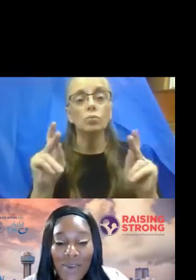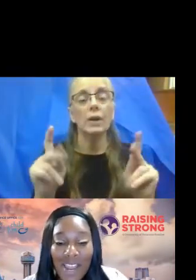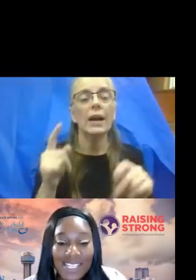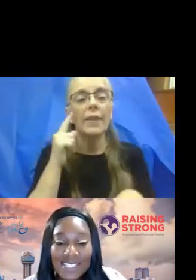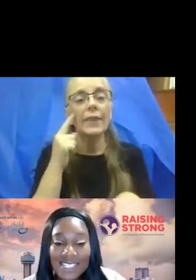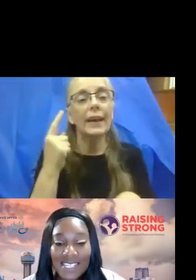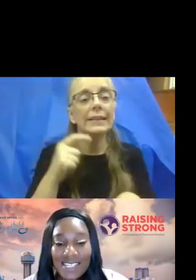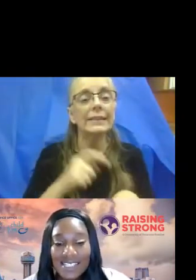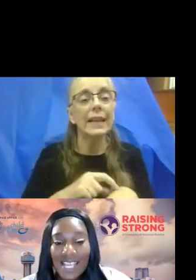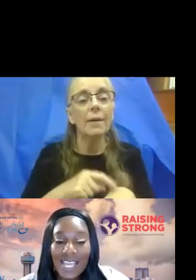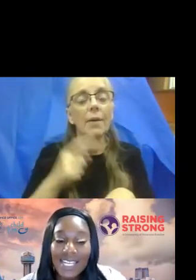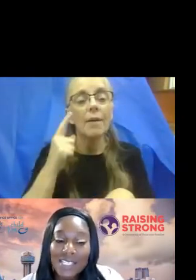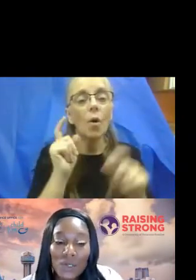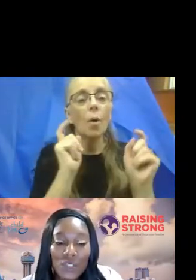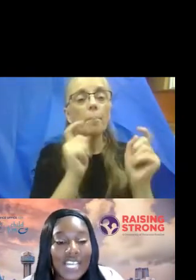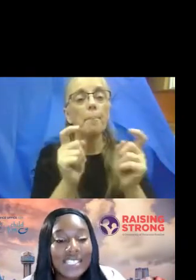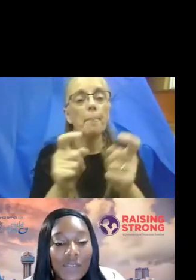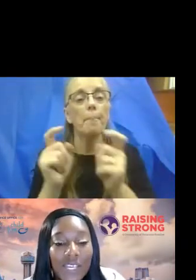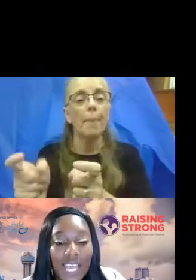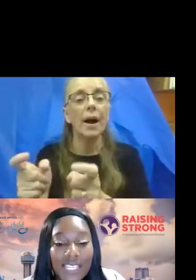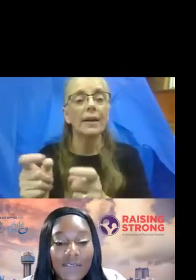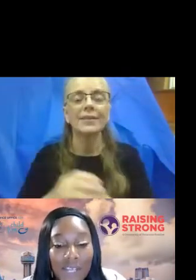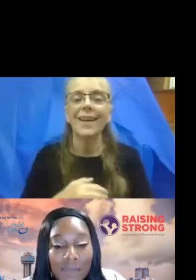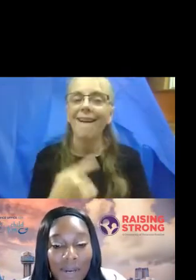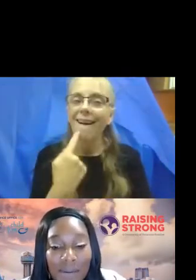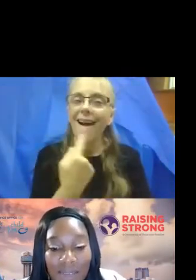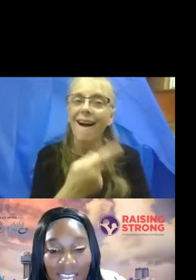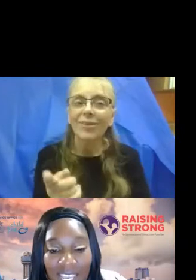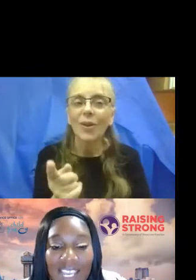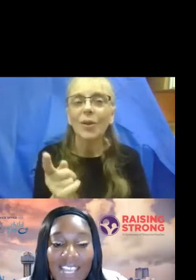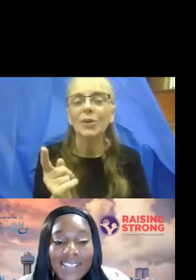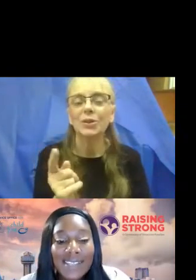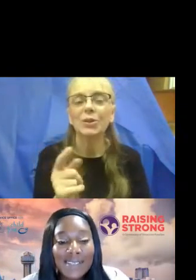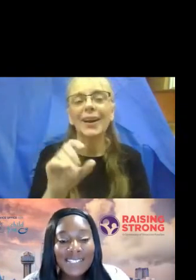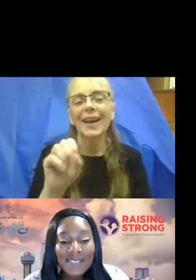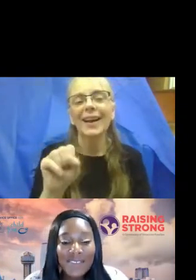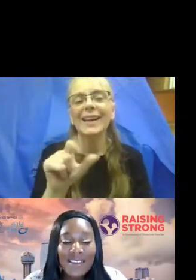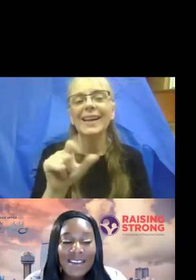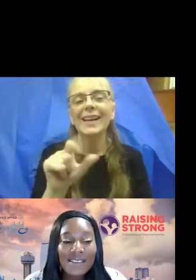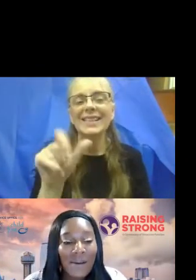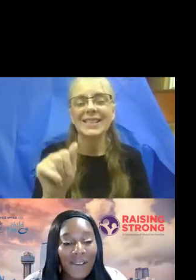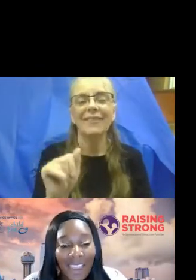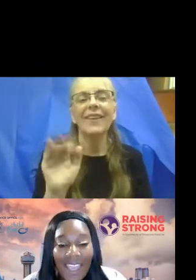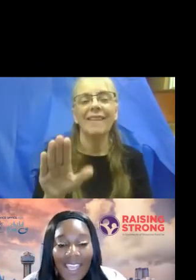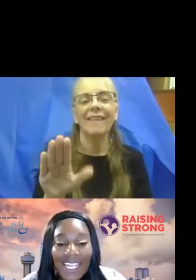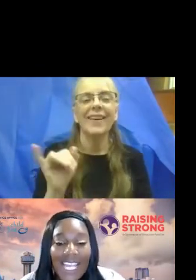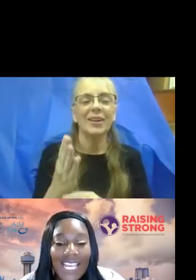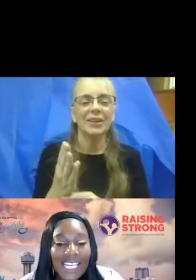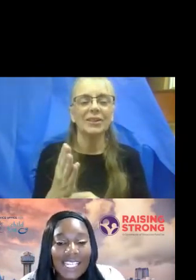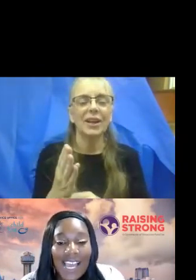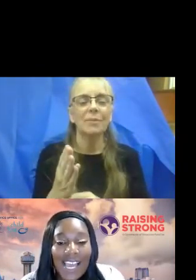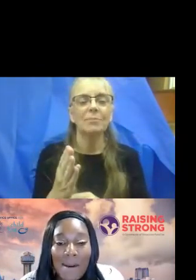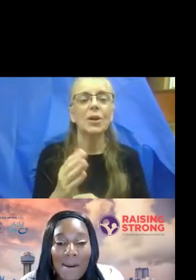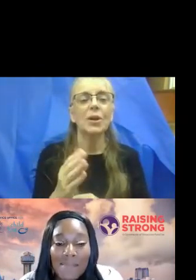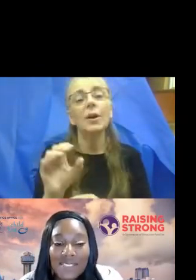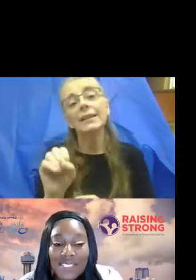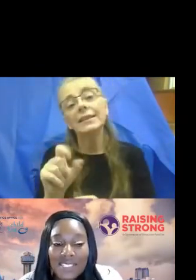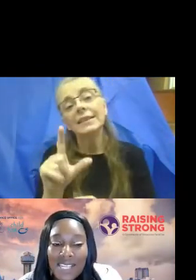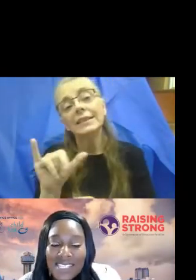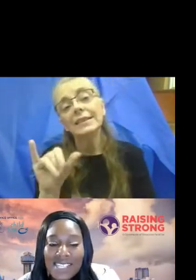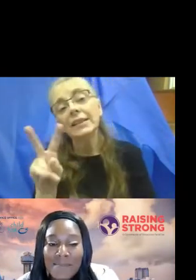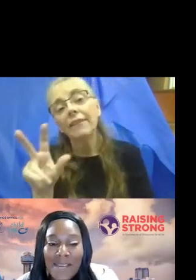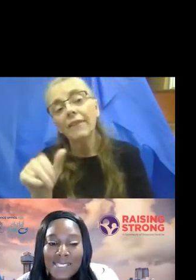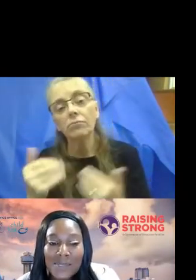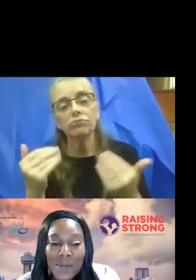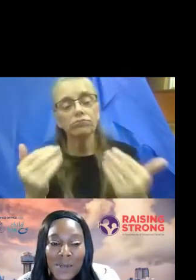door prizes. And I told y'all Sylvia had the fun part, right? So Sylvia, go ahead and